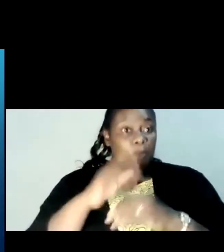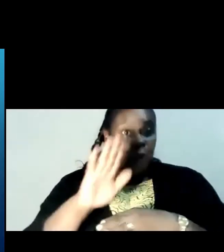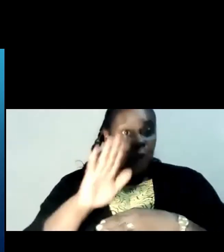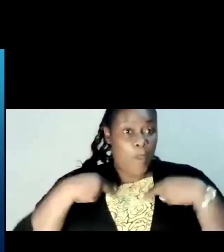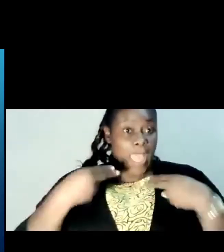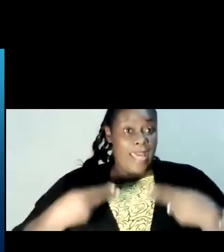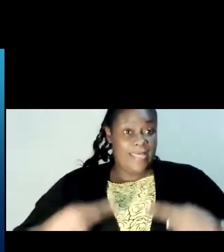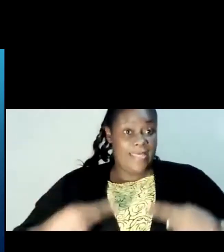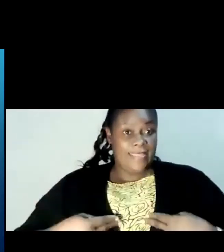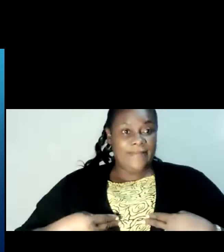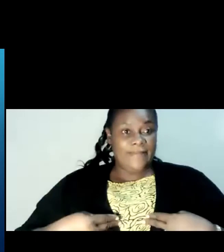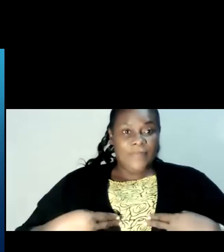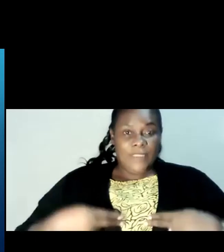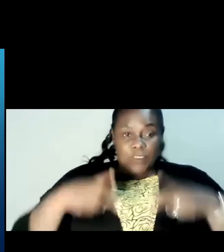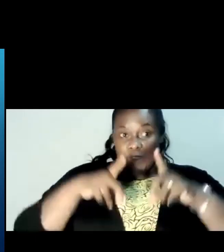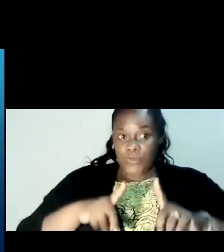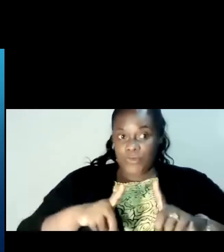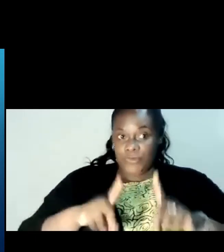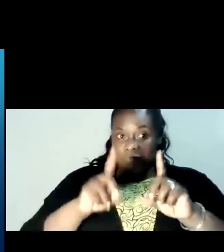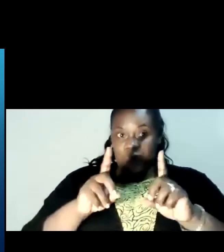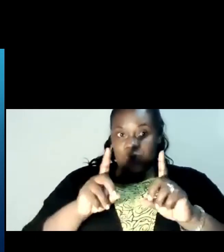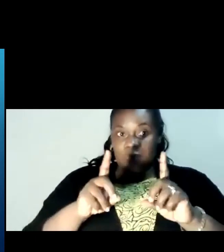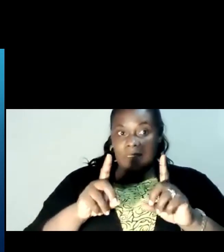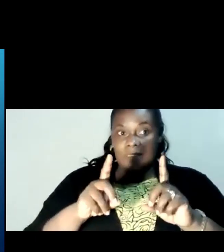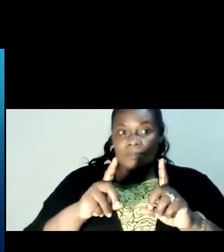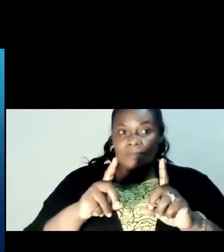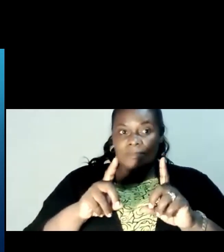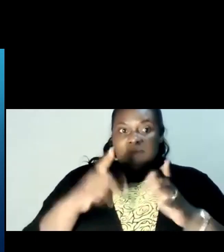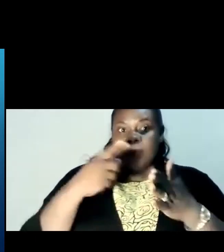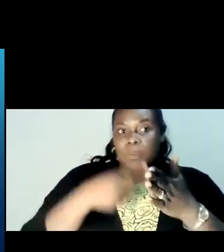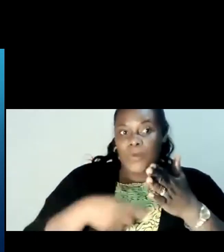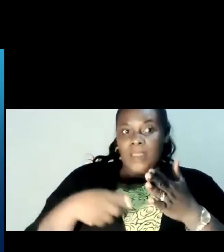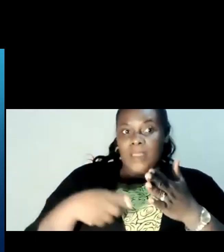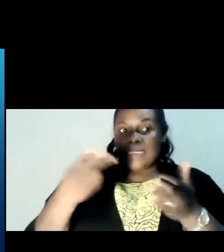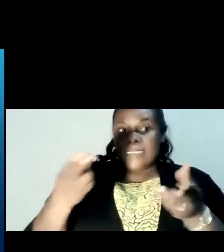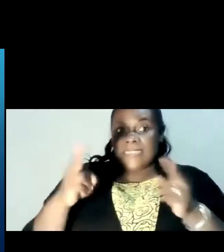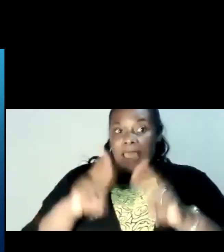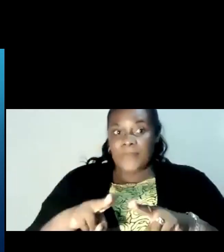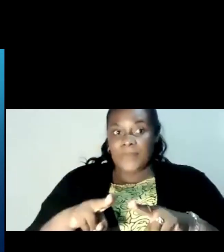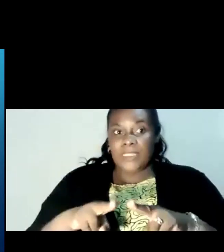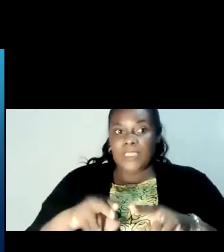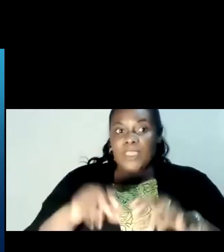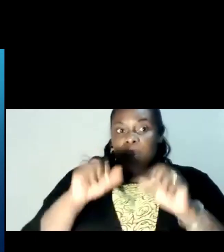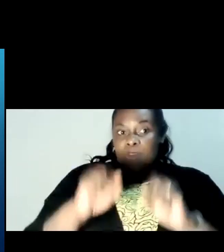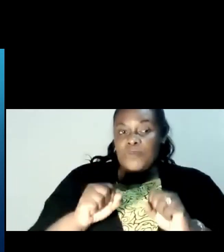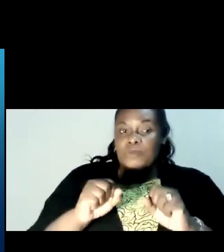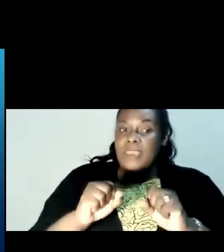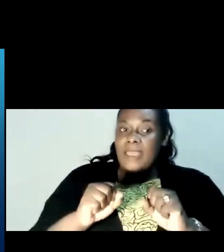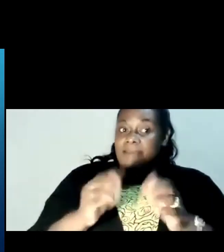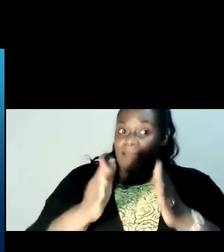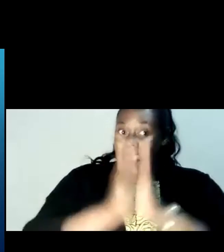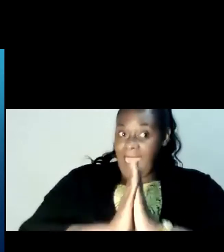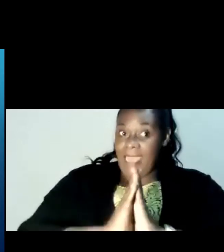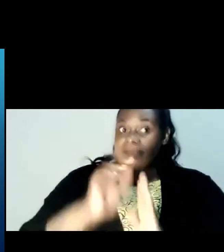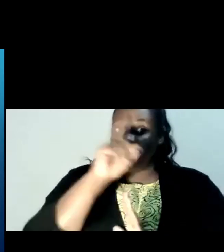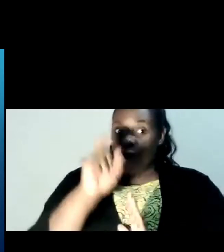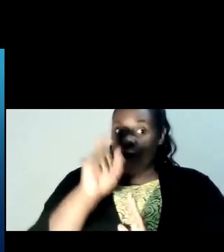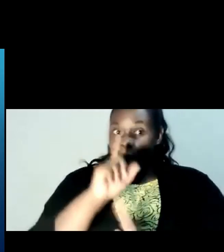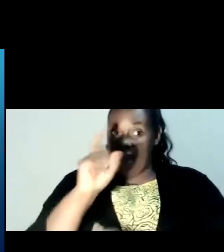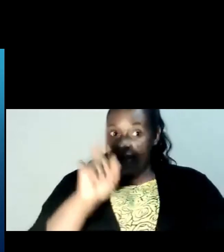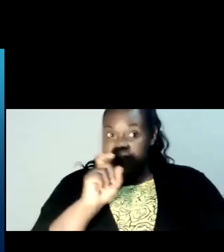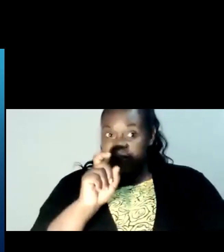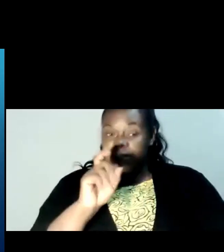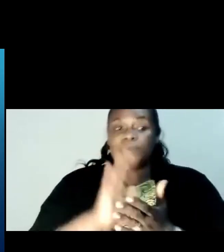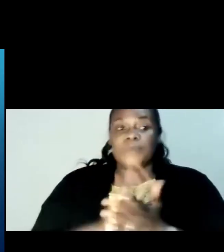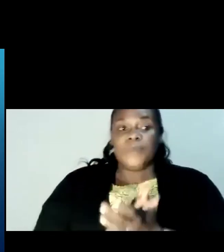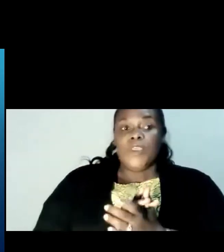the session, and you need to ask questions, you can private message me so I can relate your question to